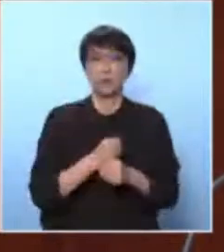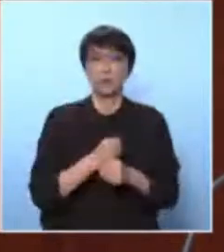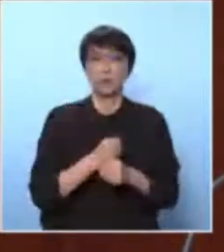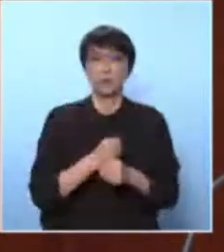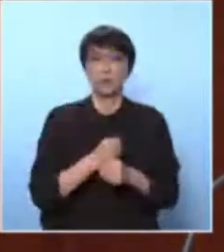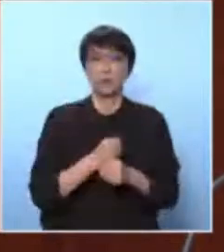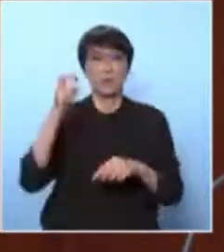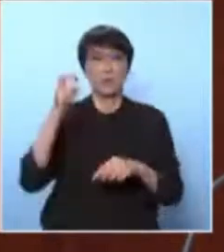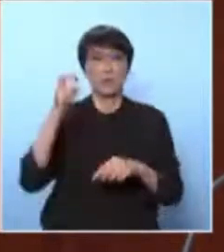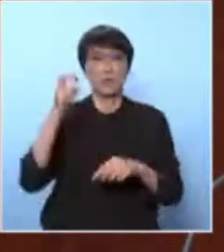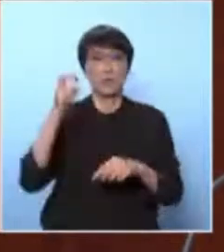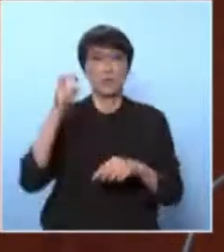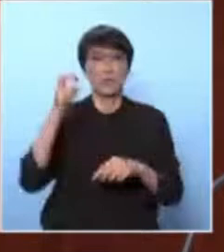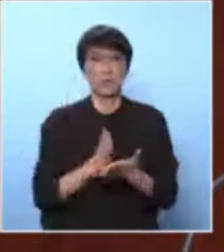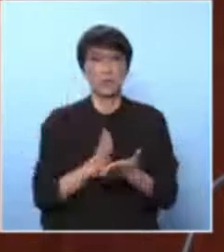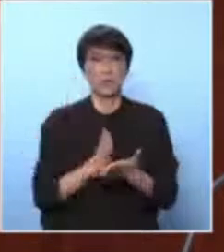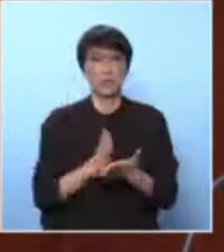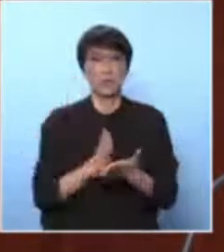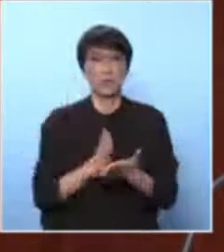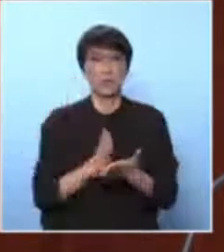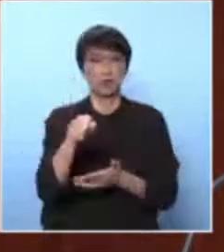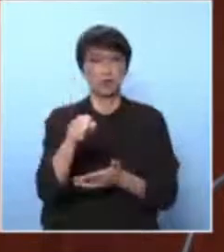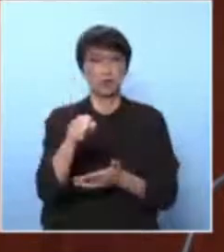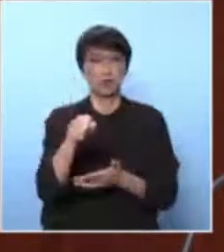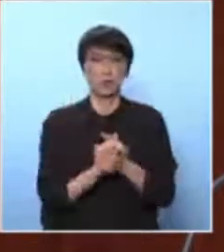individual grades to enable